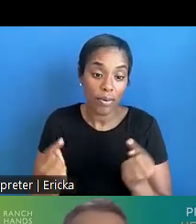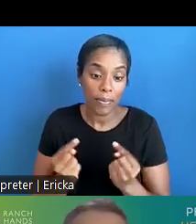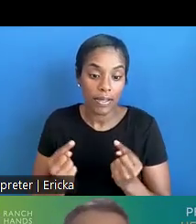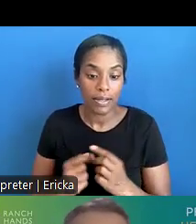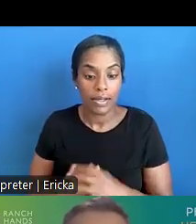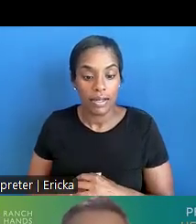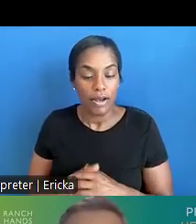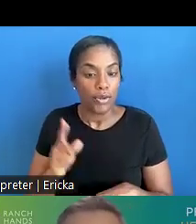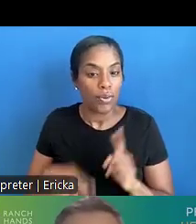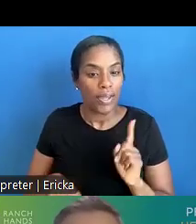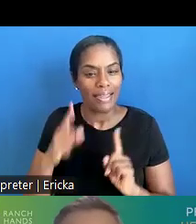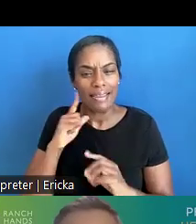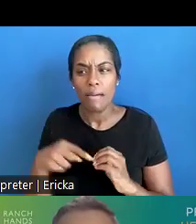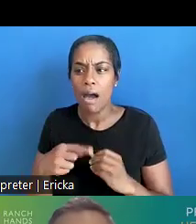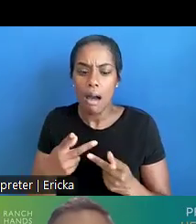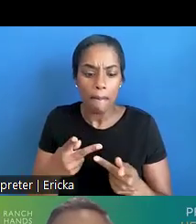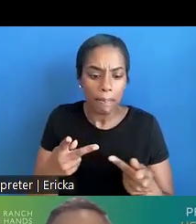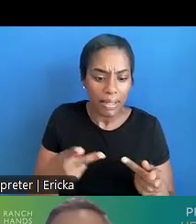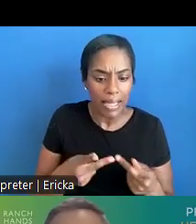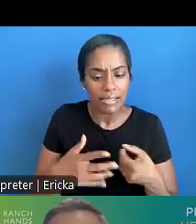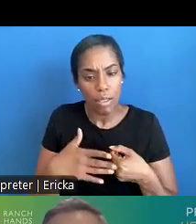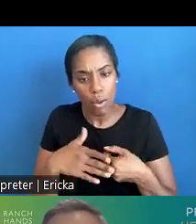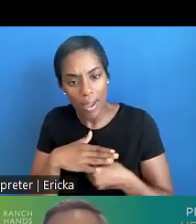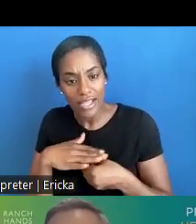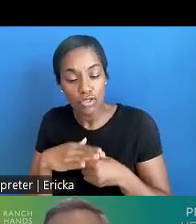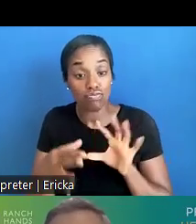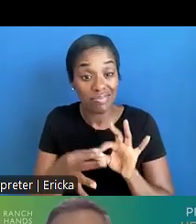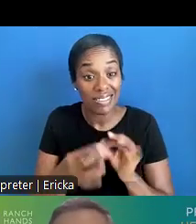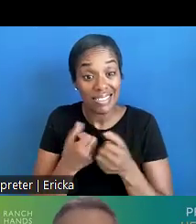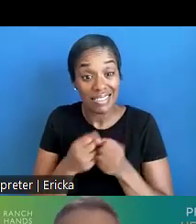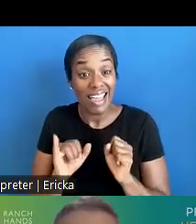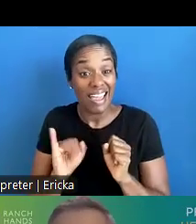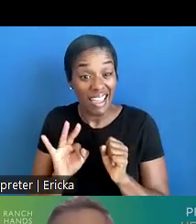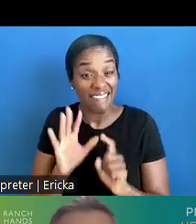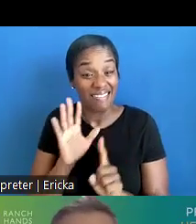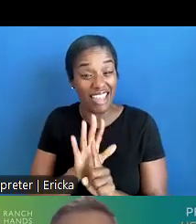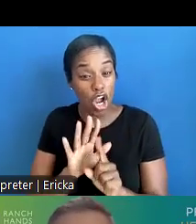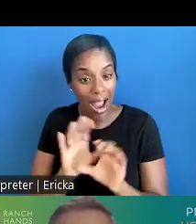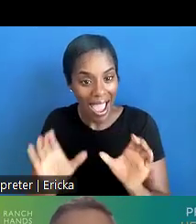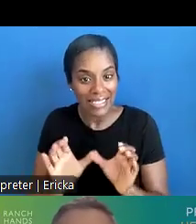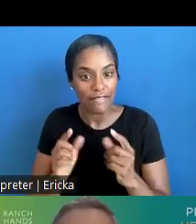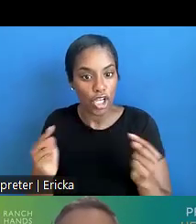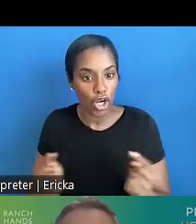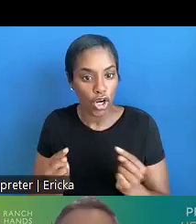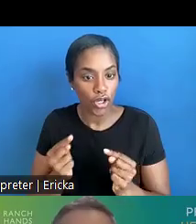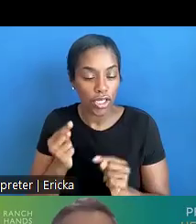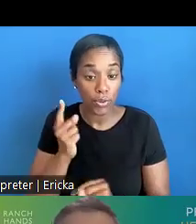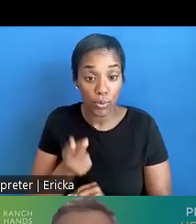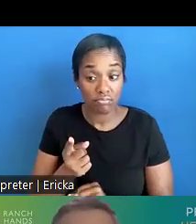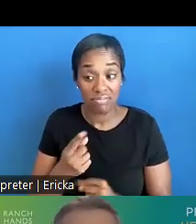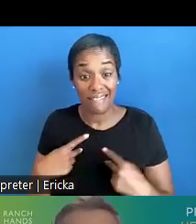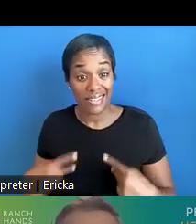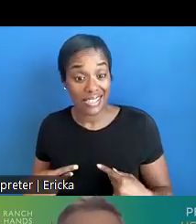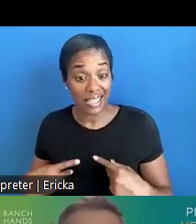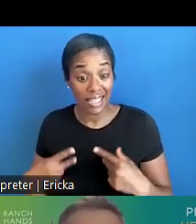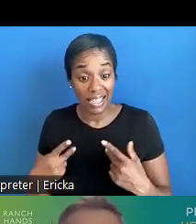a location, and a relationship safe if they are actively hurting you mentally or physically. So developing that